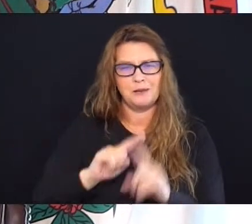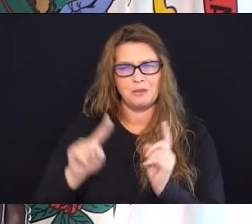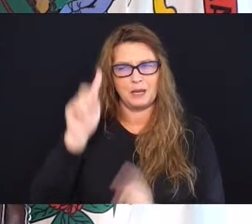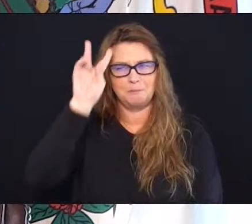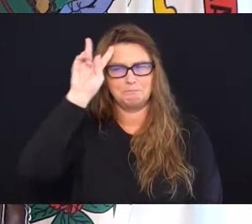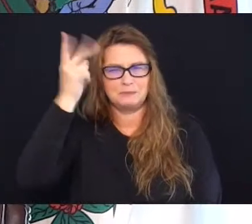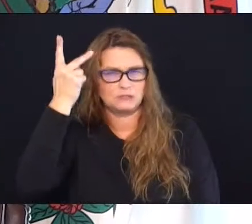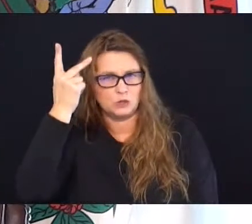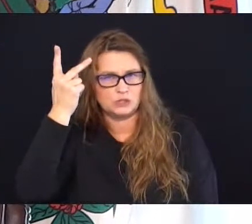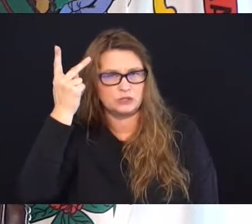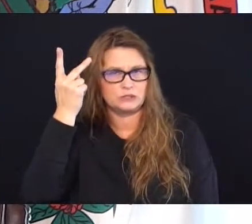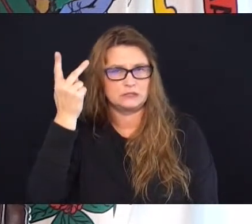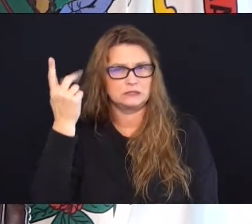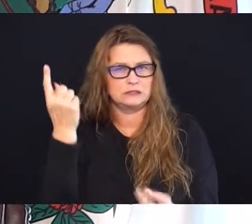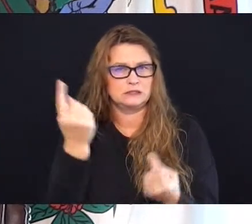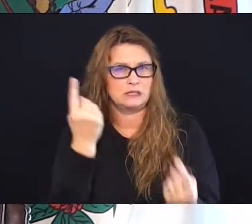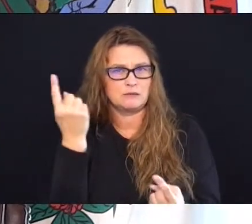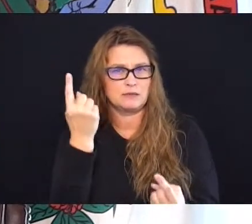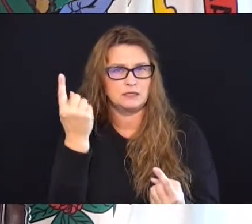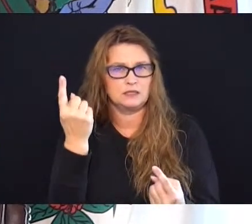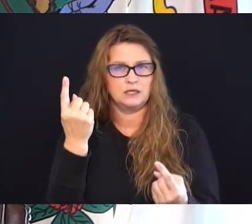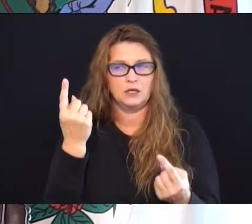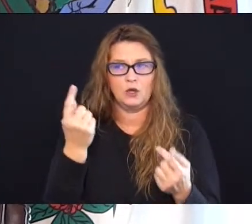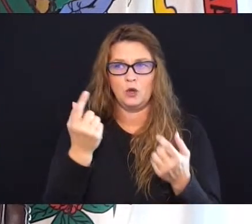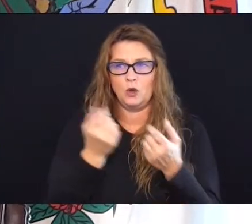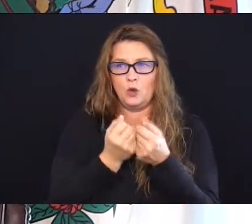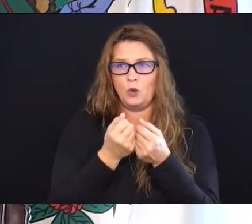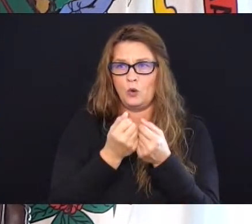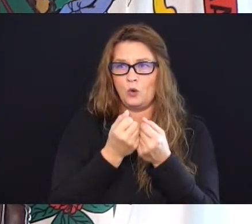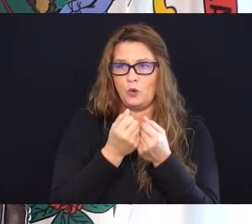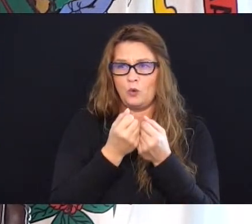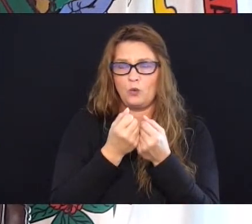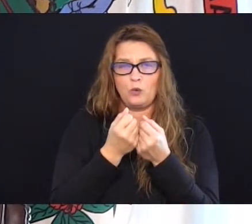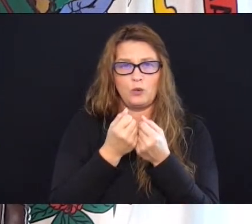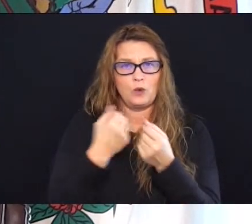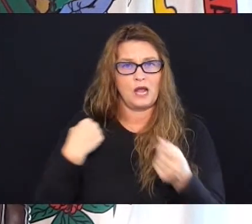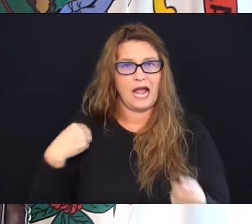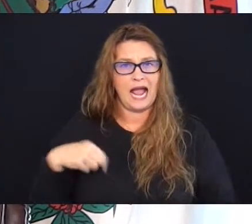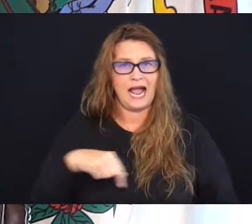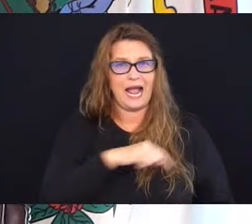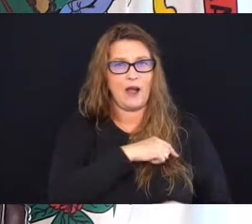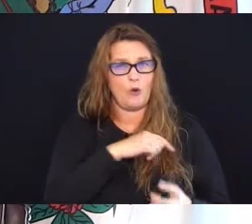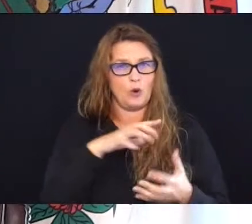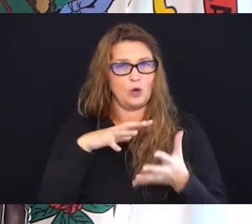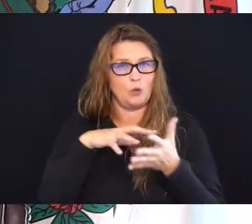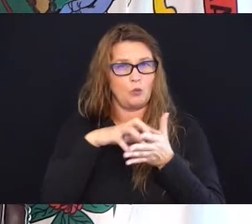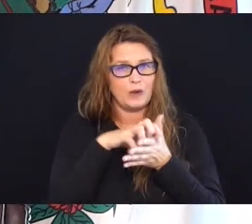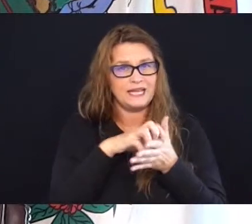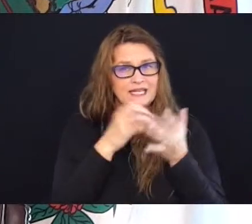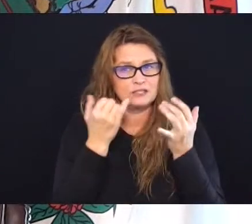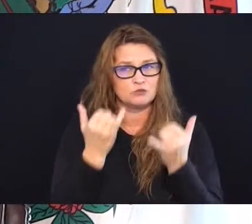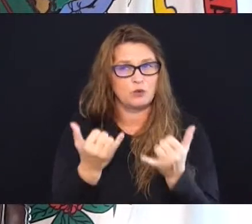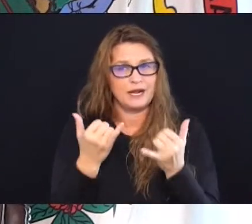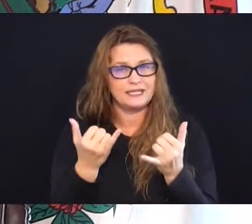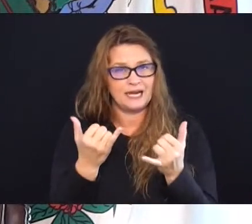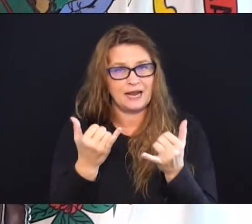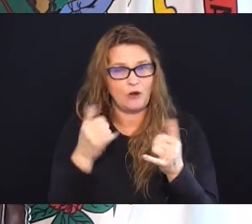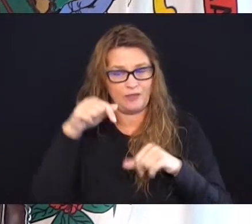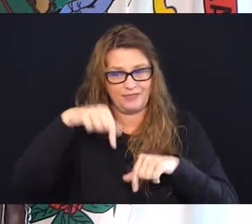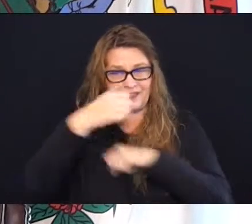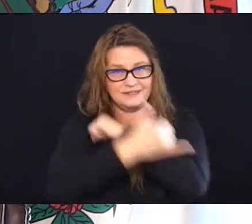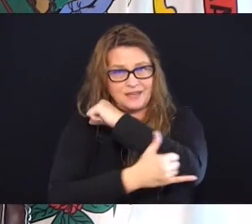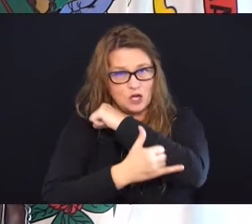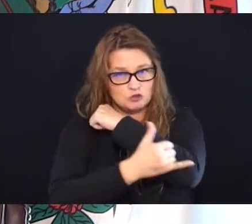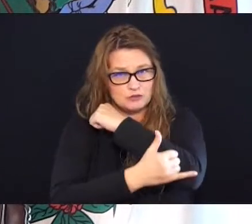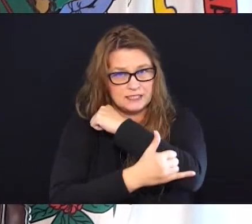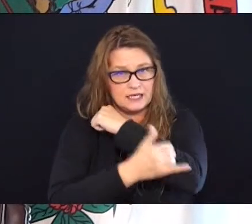And without any question, without belaboring all day long, our weakness in this country have, you